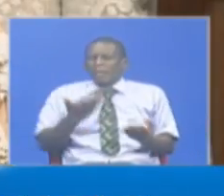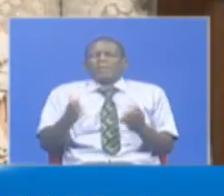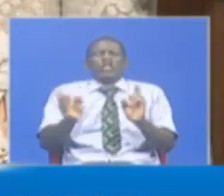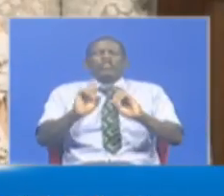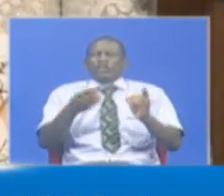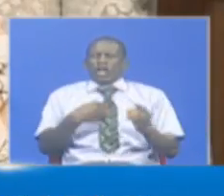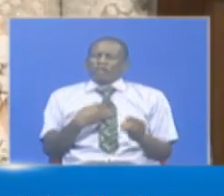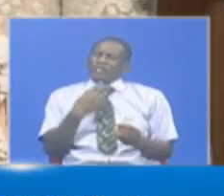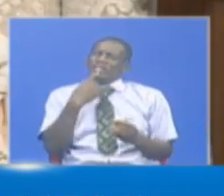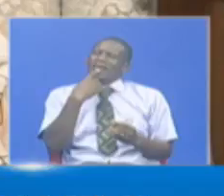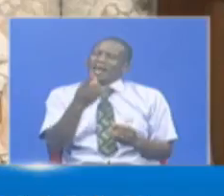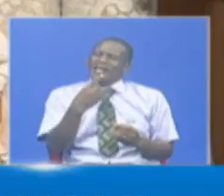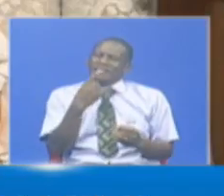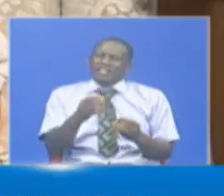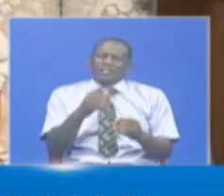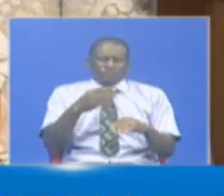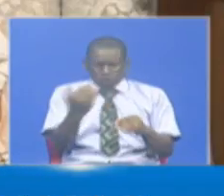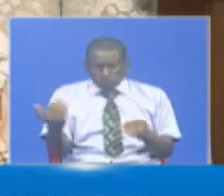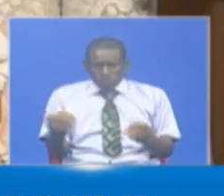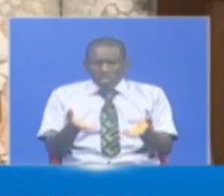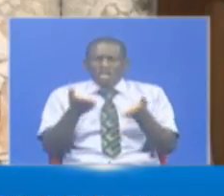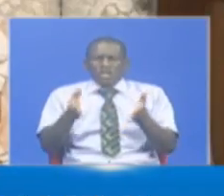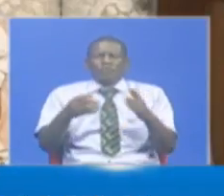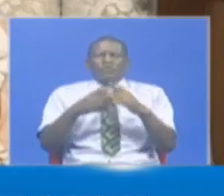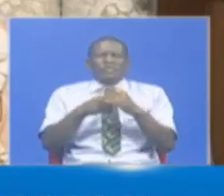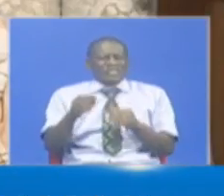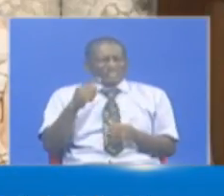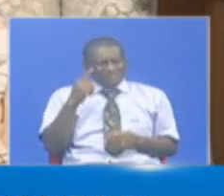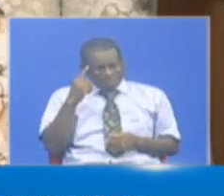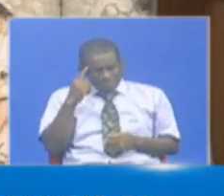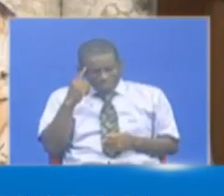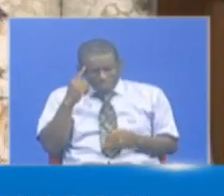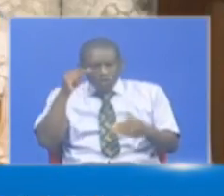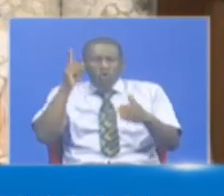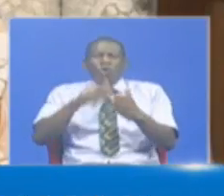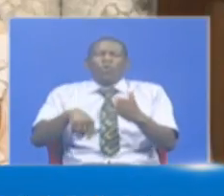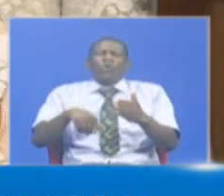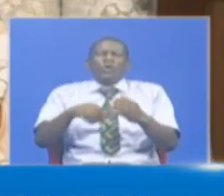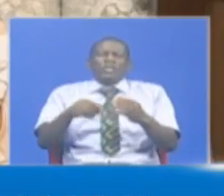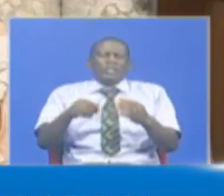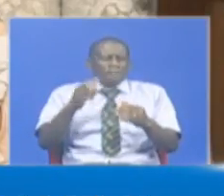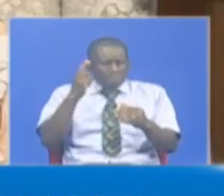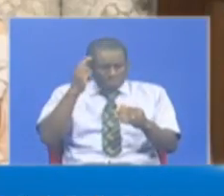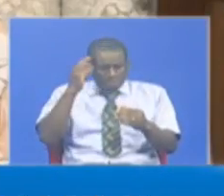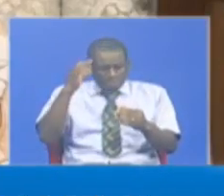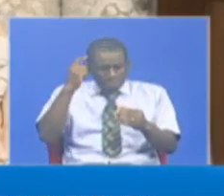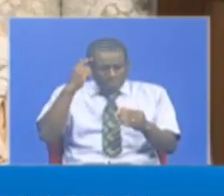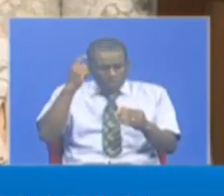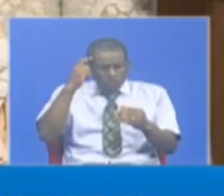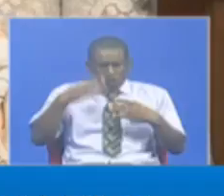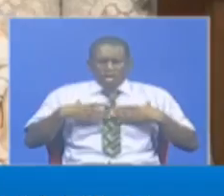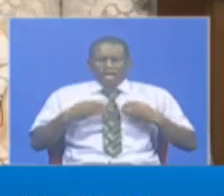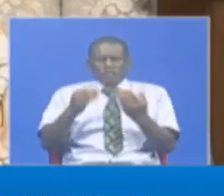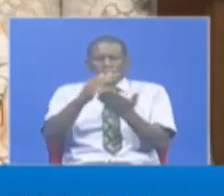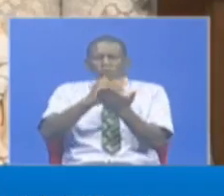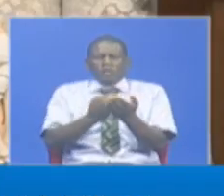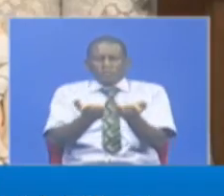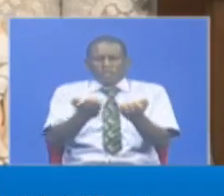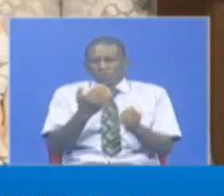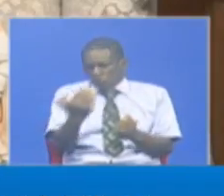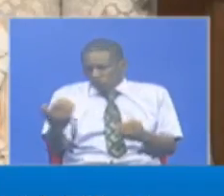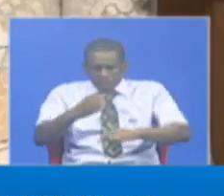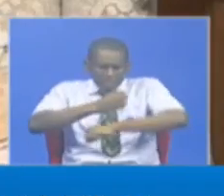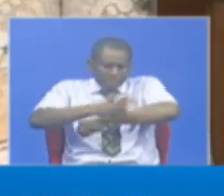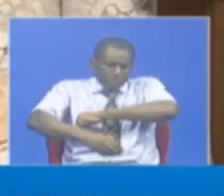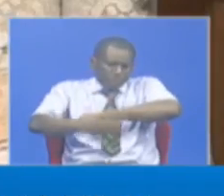the children are asking. It is now that we should start thinking, what kind of mental health program do we need for children in primary and